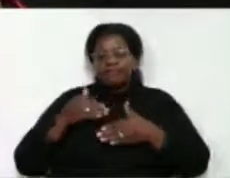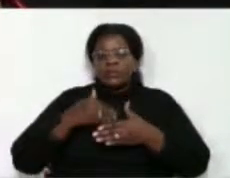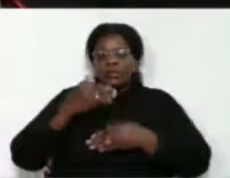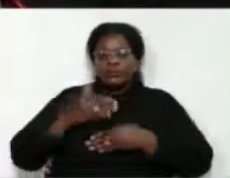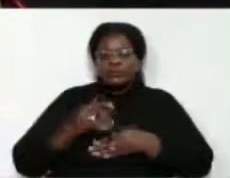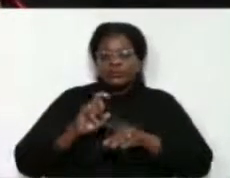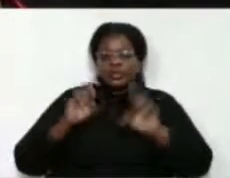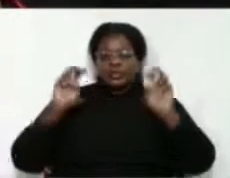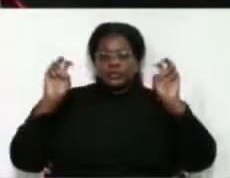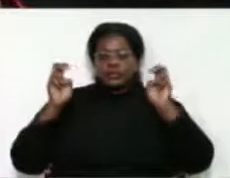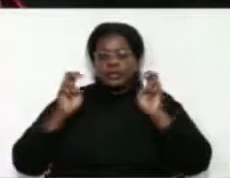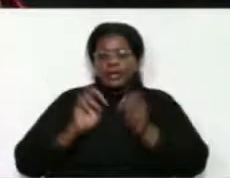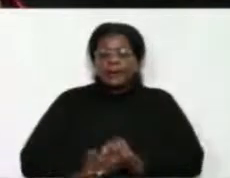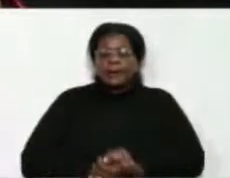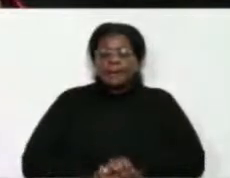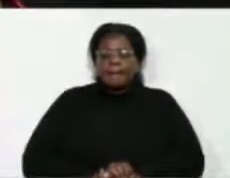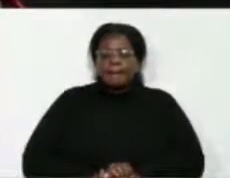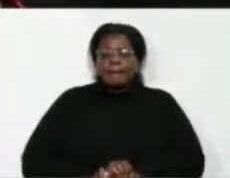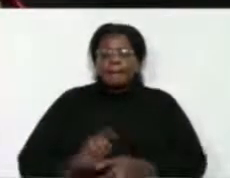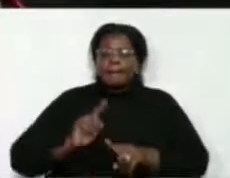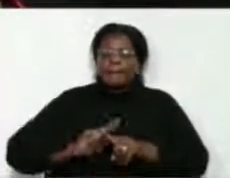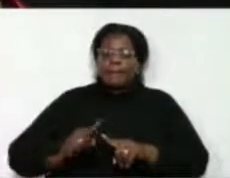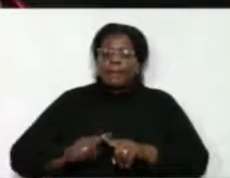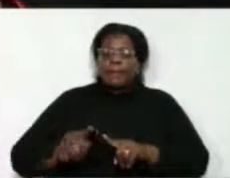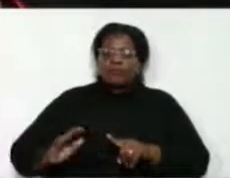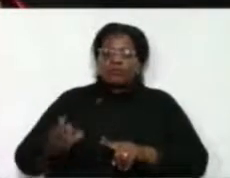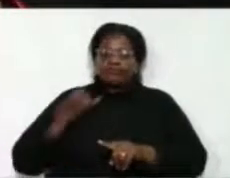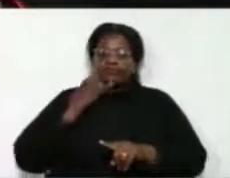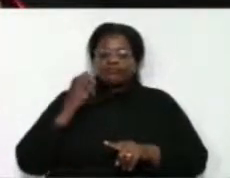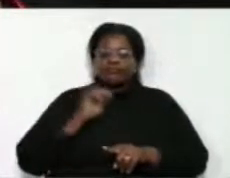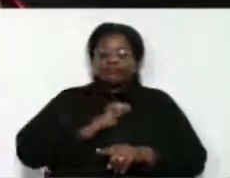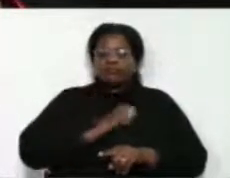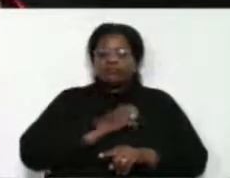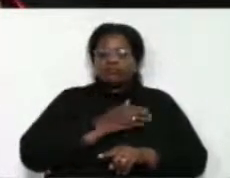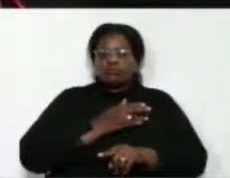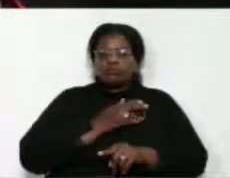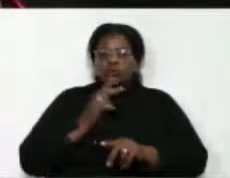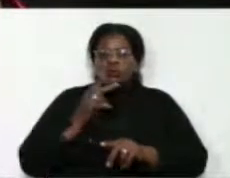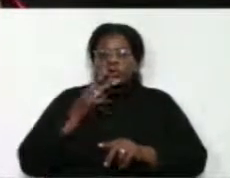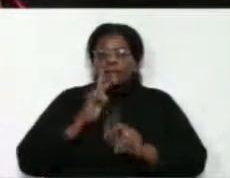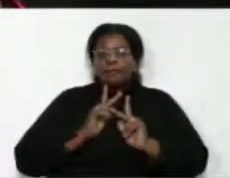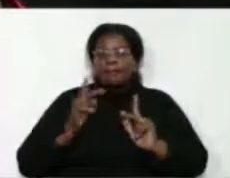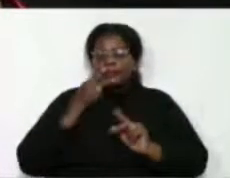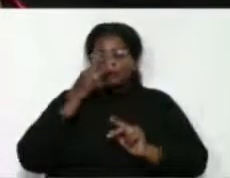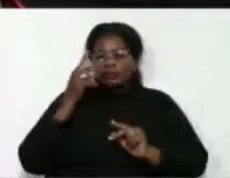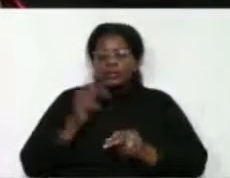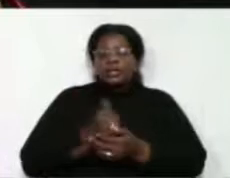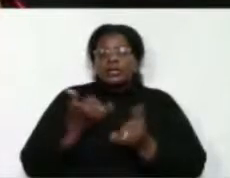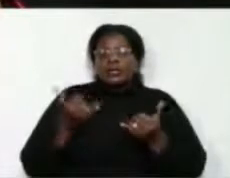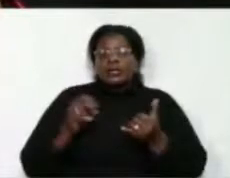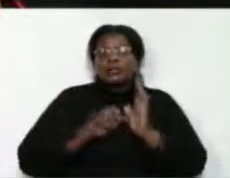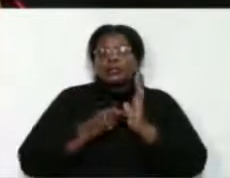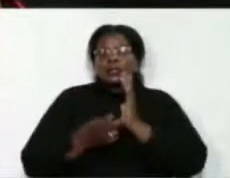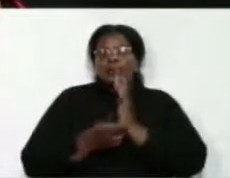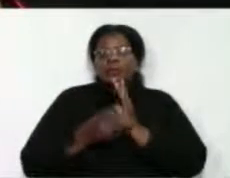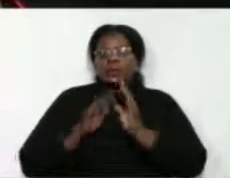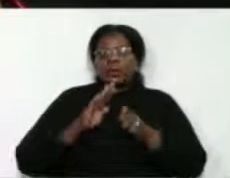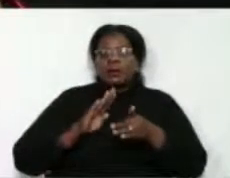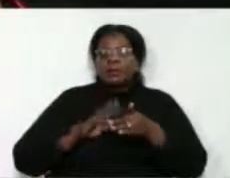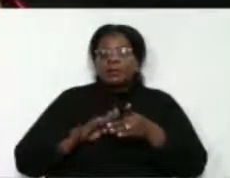to quickly tell our viewers about the programs we are running at the moment. Something